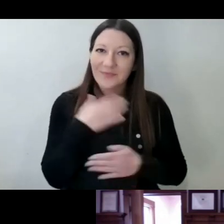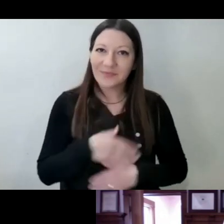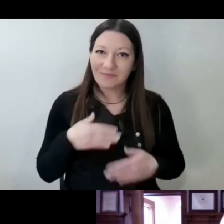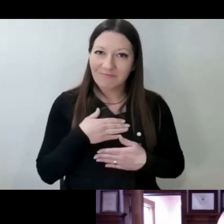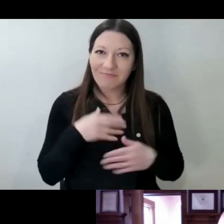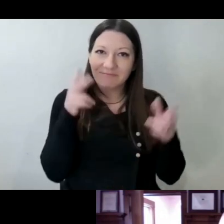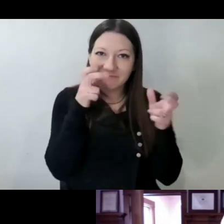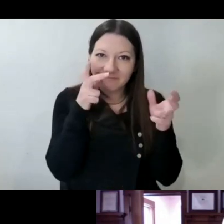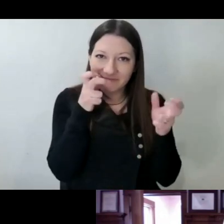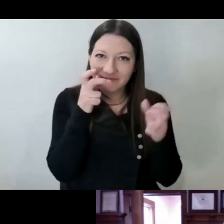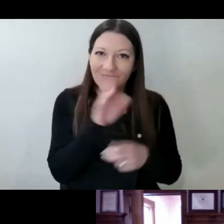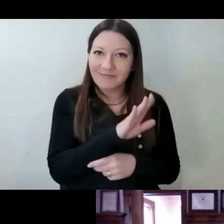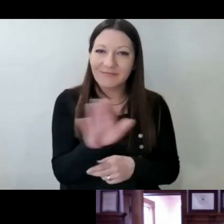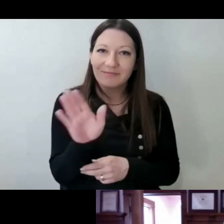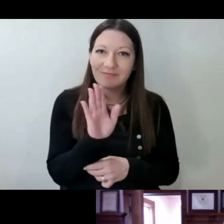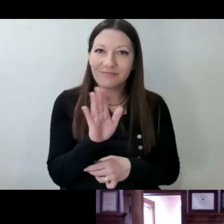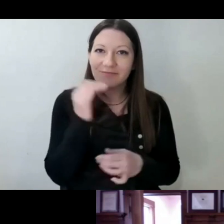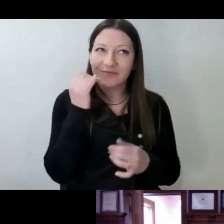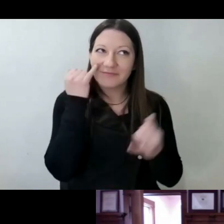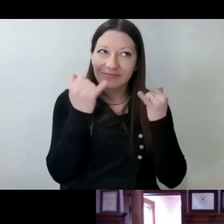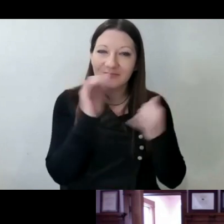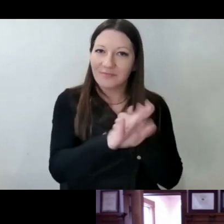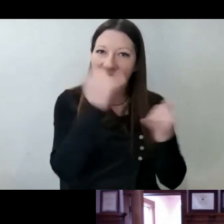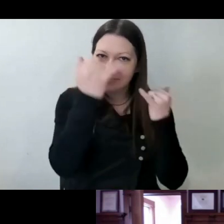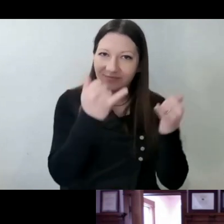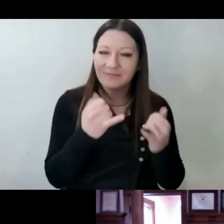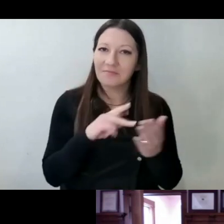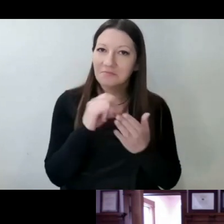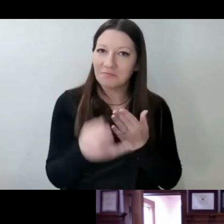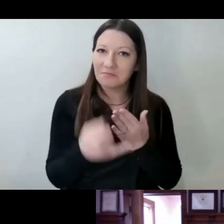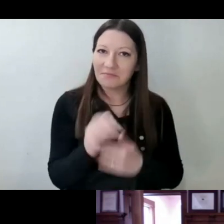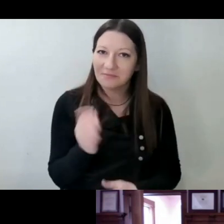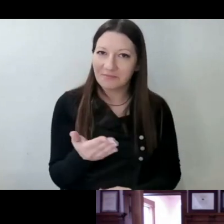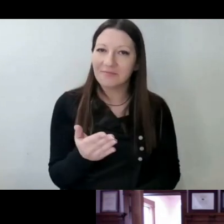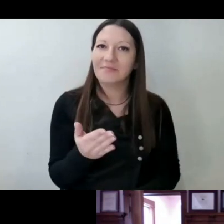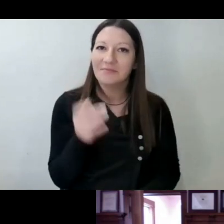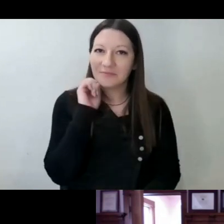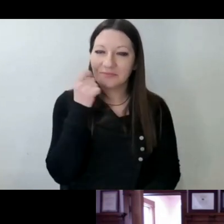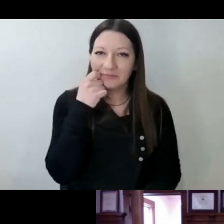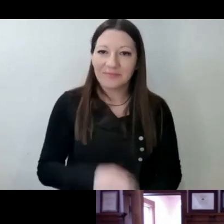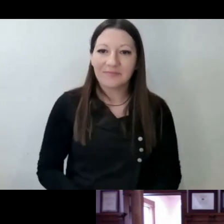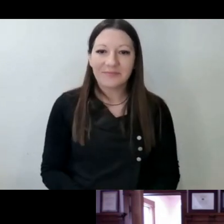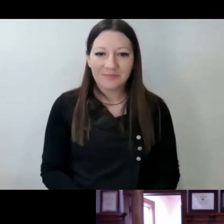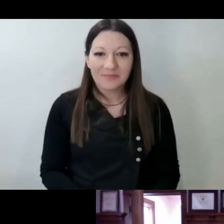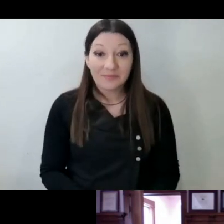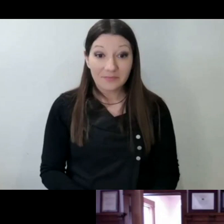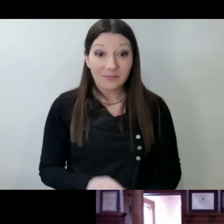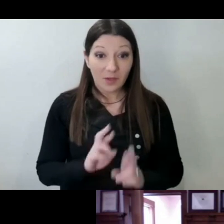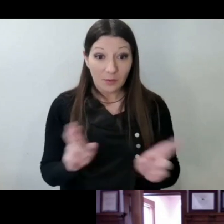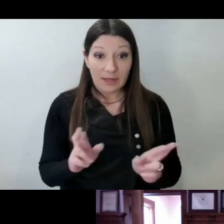great project. The questions are coming in the question and answer box here. So